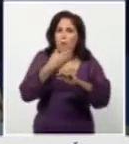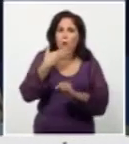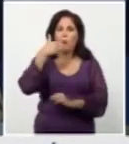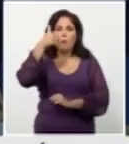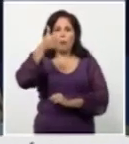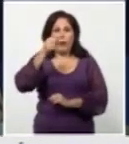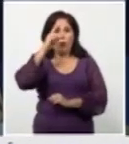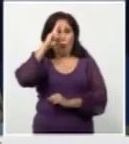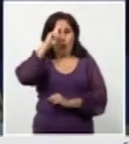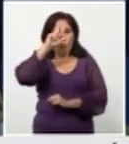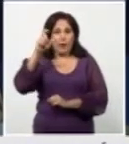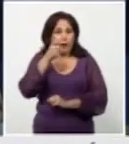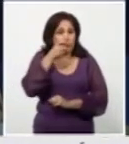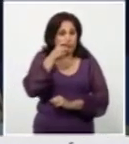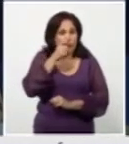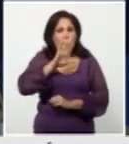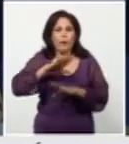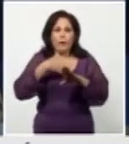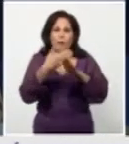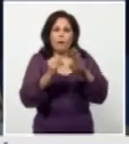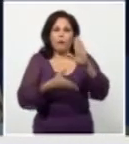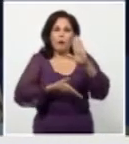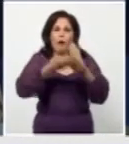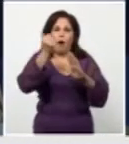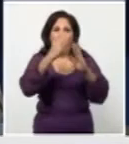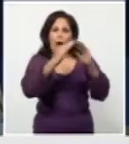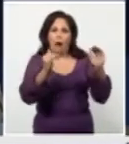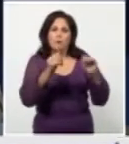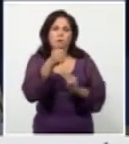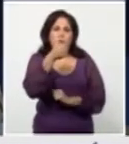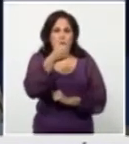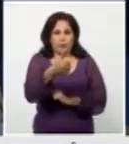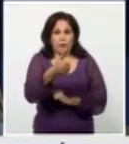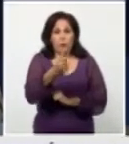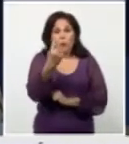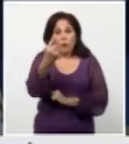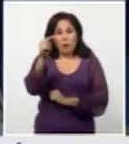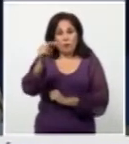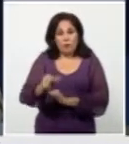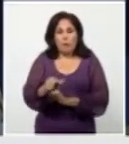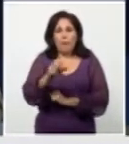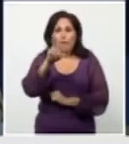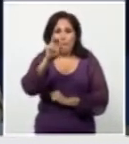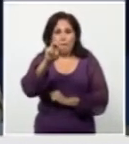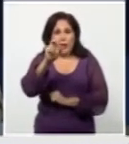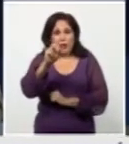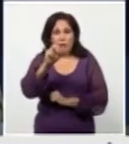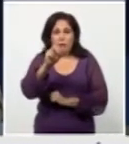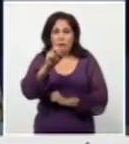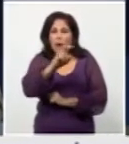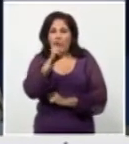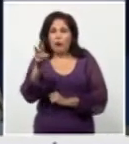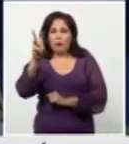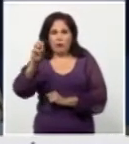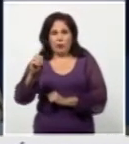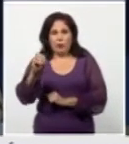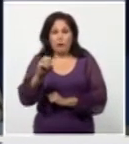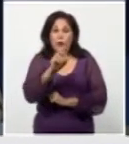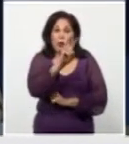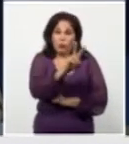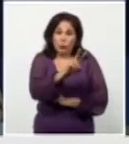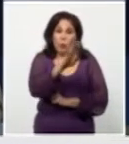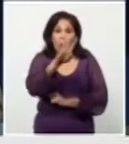one case in the 20 to 39 age group, 2 in the 40 to 59 years, and 2 in the 60 years and over age